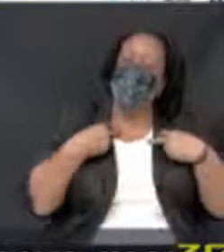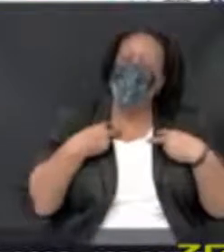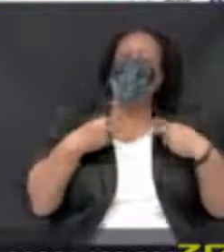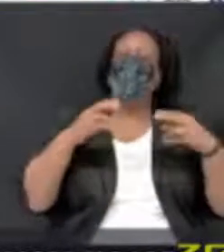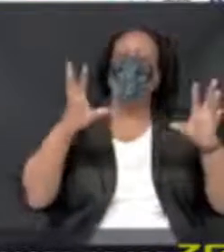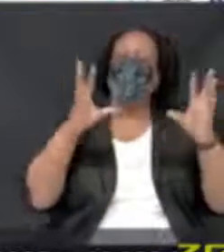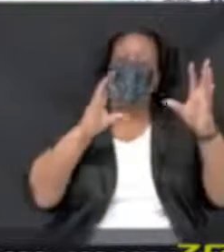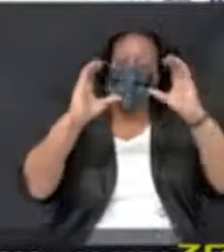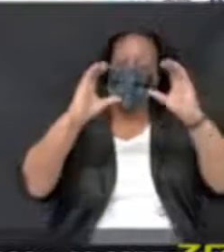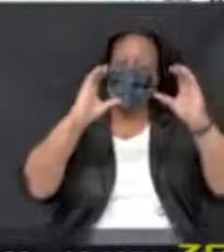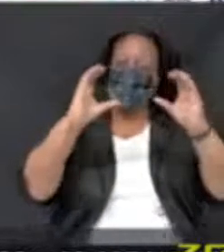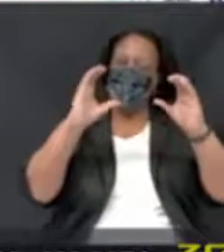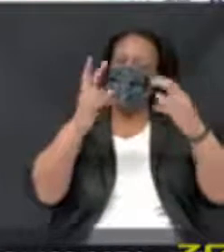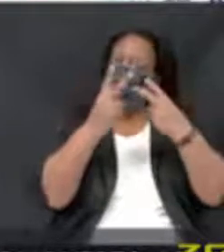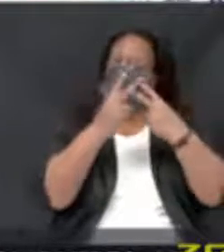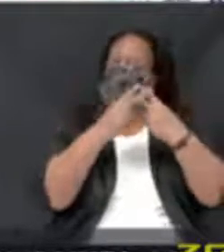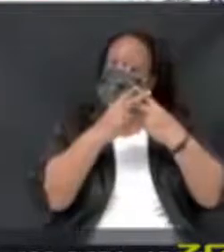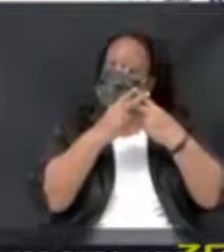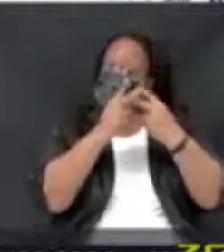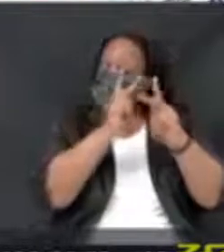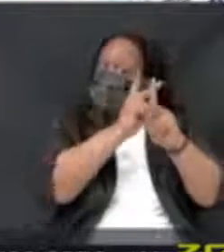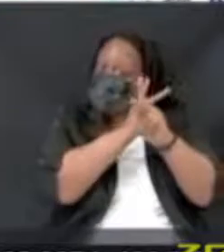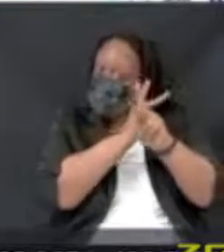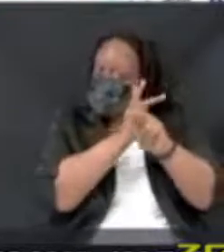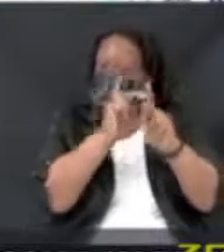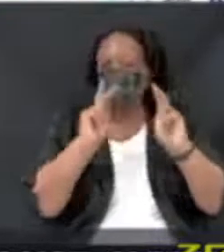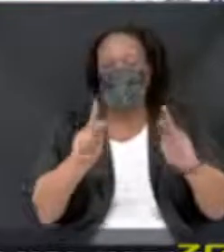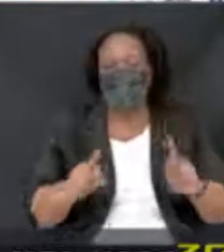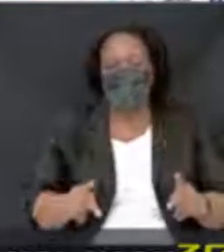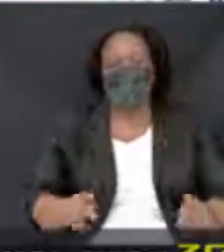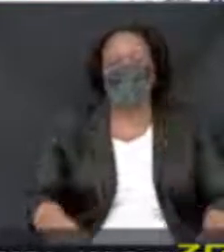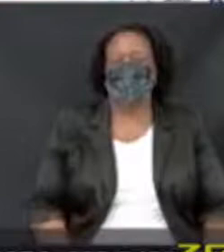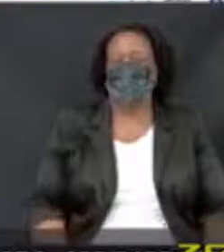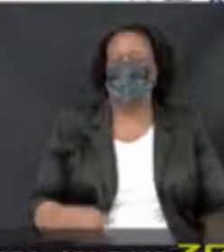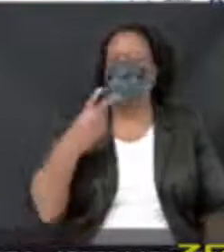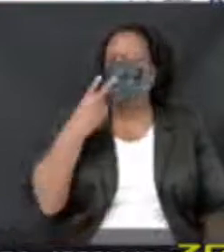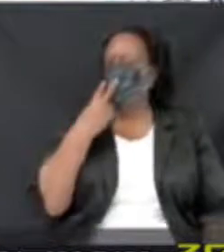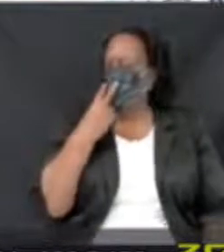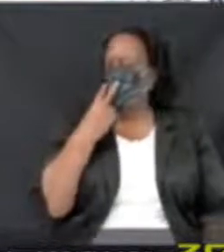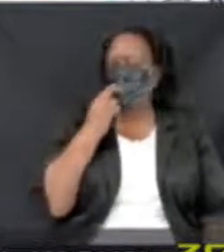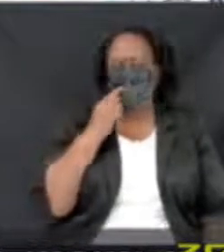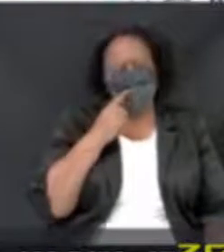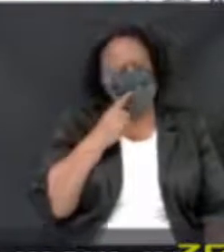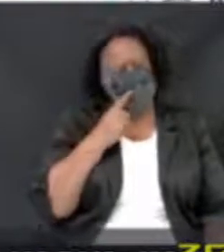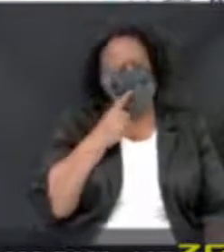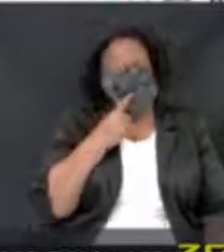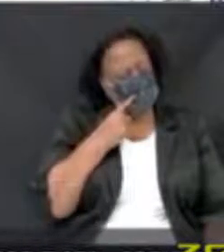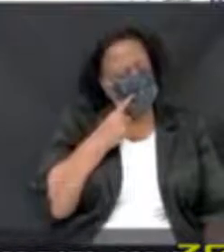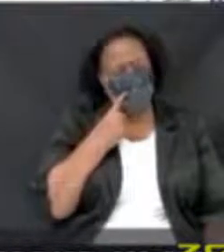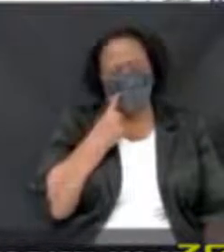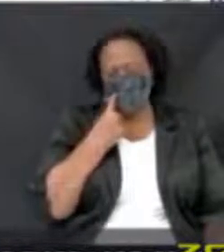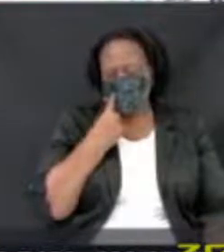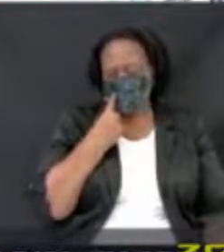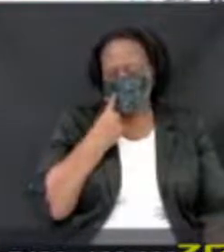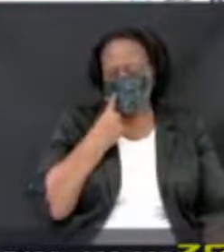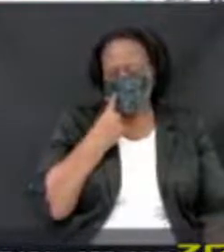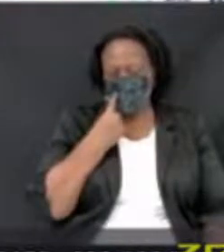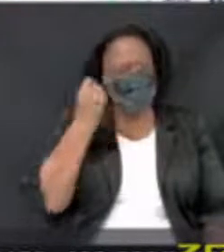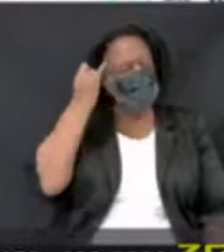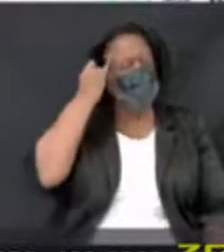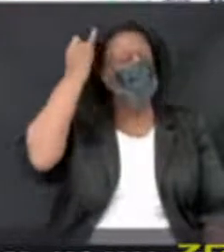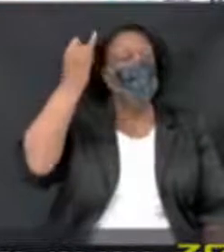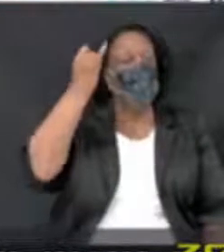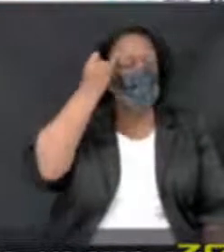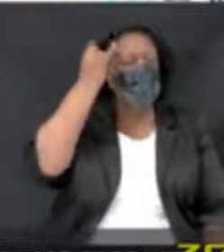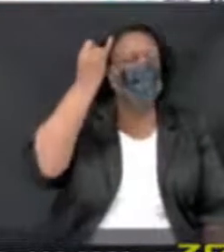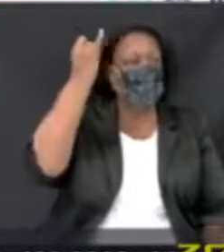of the meetings which I reviewed lately, all the recommendations and the proposals set by the